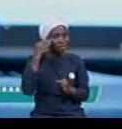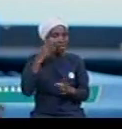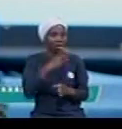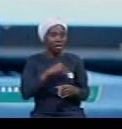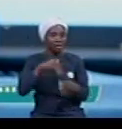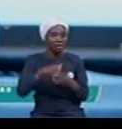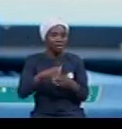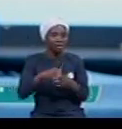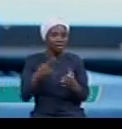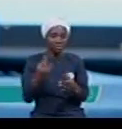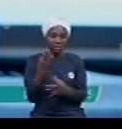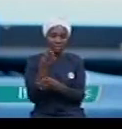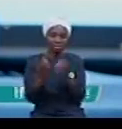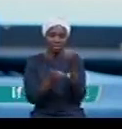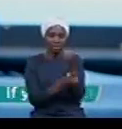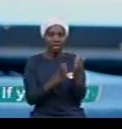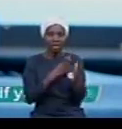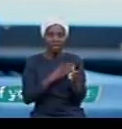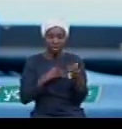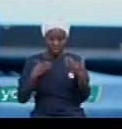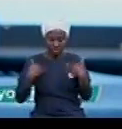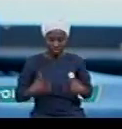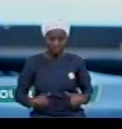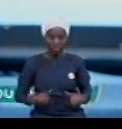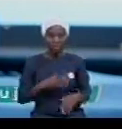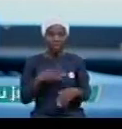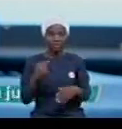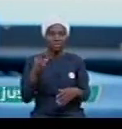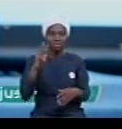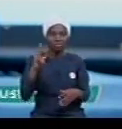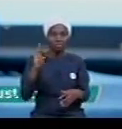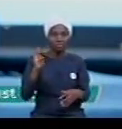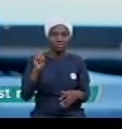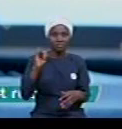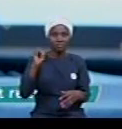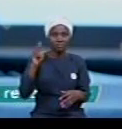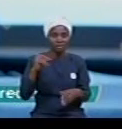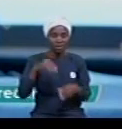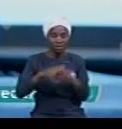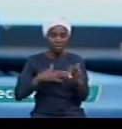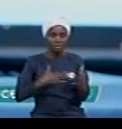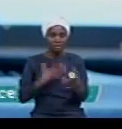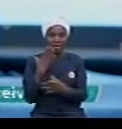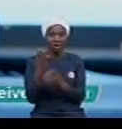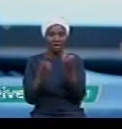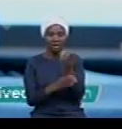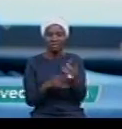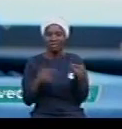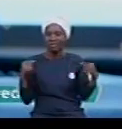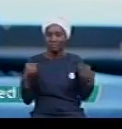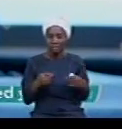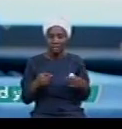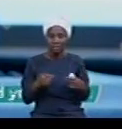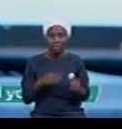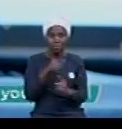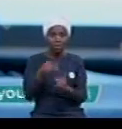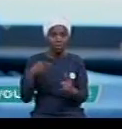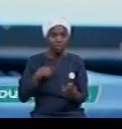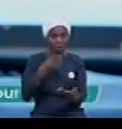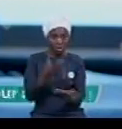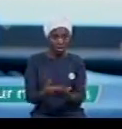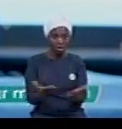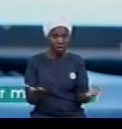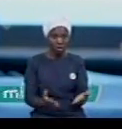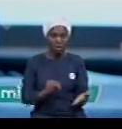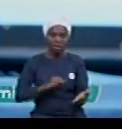nibi gbogbo awon fe to wa nibi apa mi baya ma ro mi nigba ta de bi yi mo bere si so fo